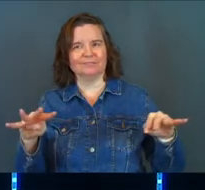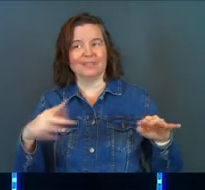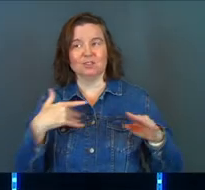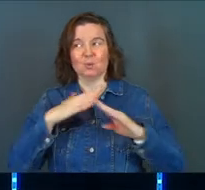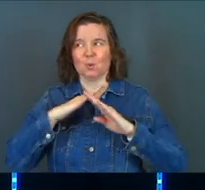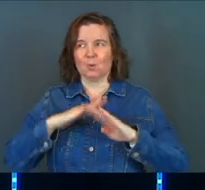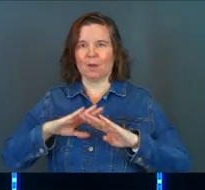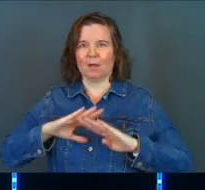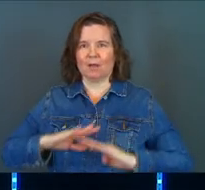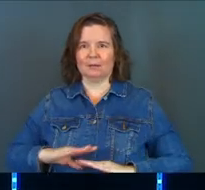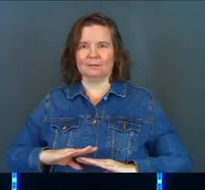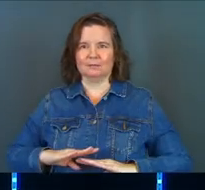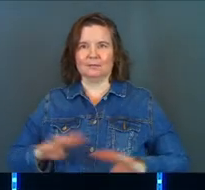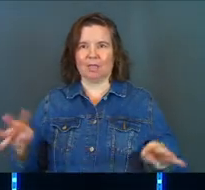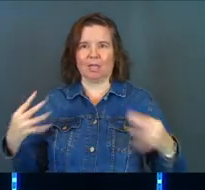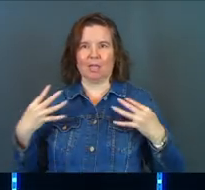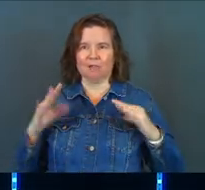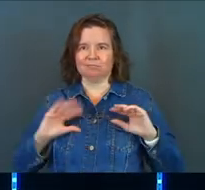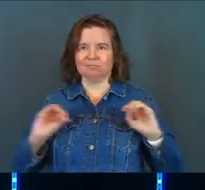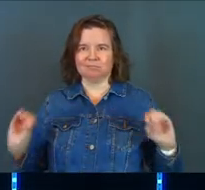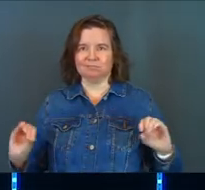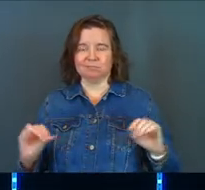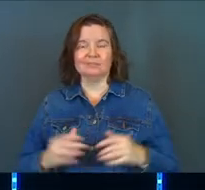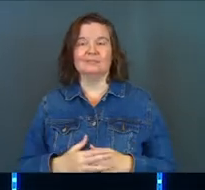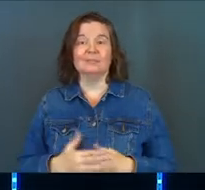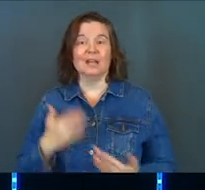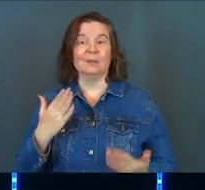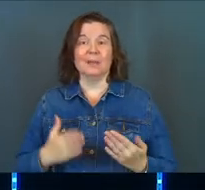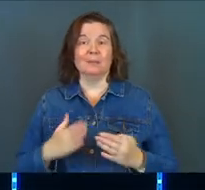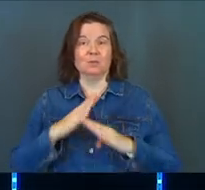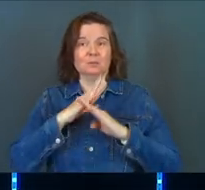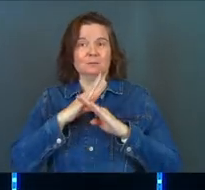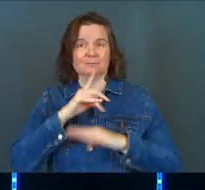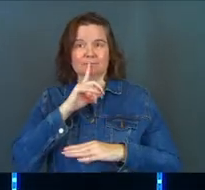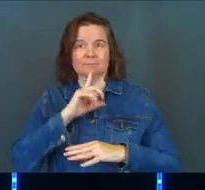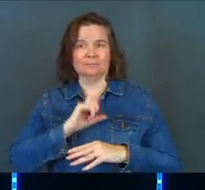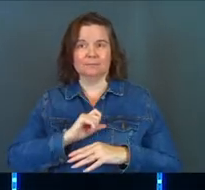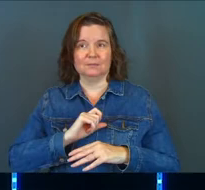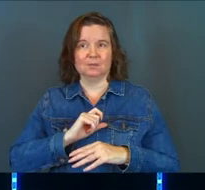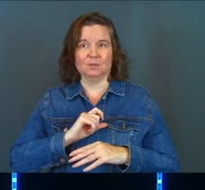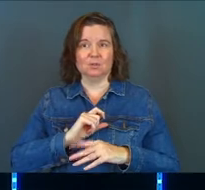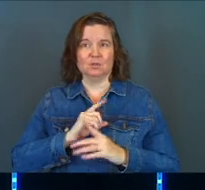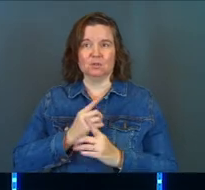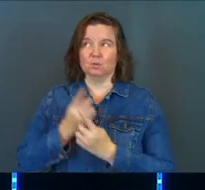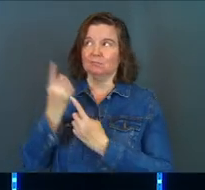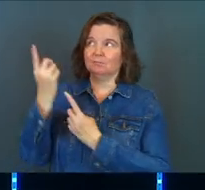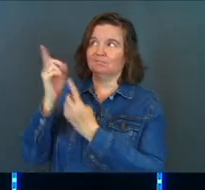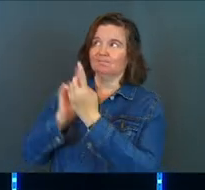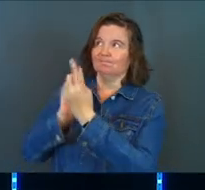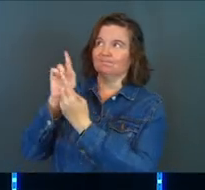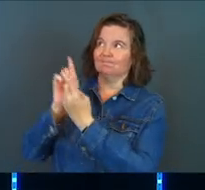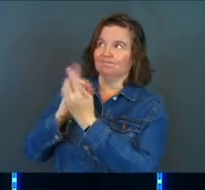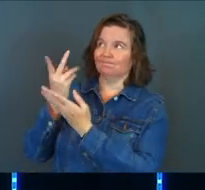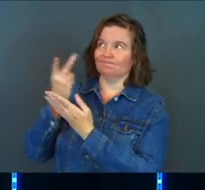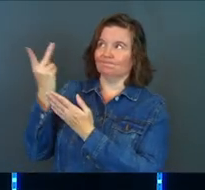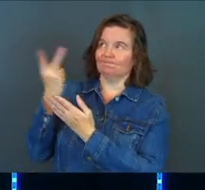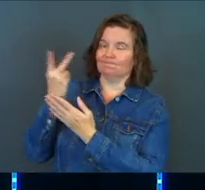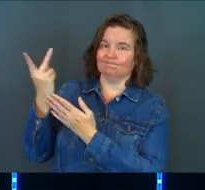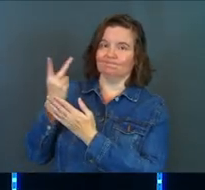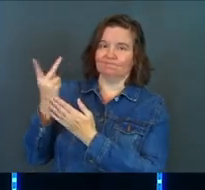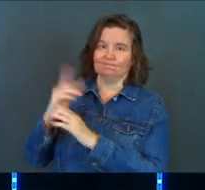down. God's going to challenge you maybe to do an audience of one kind of a thing, and it's all on